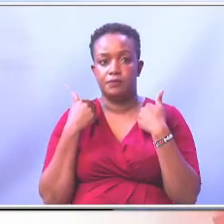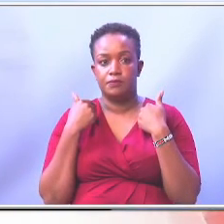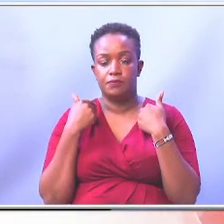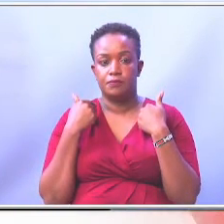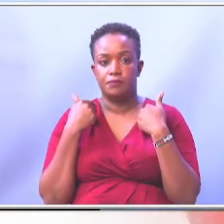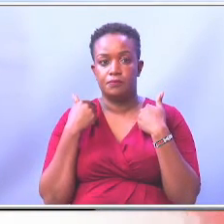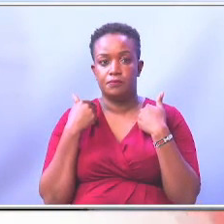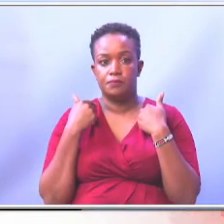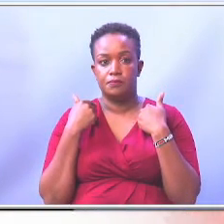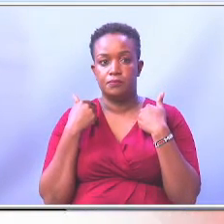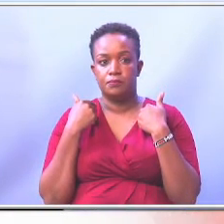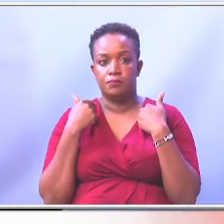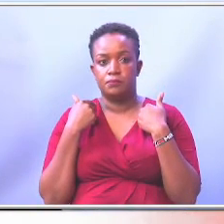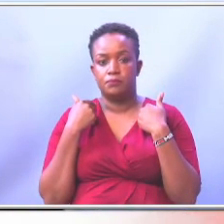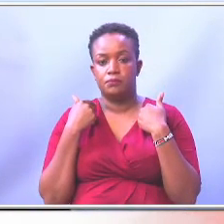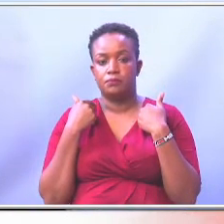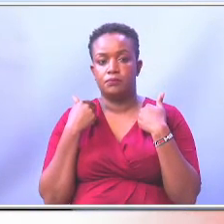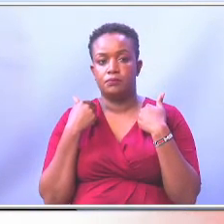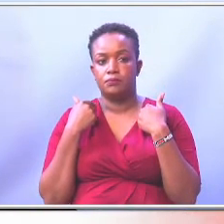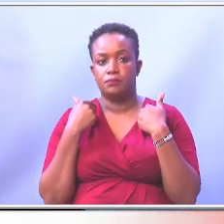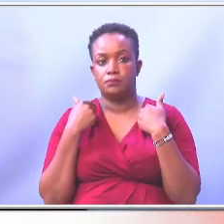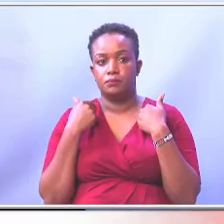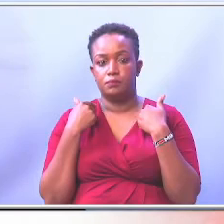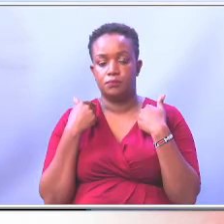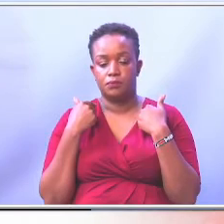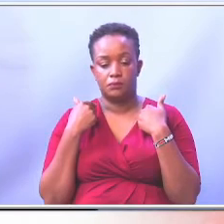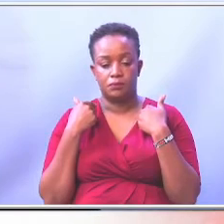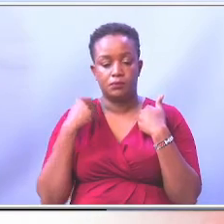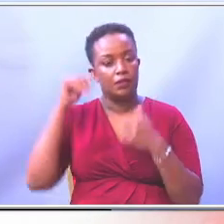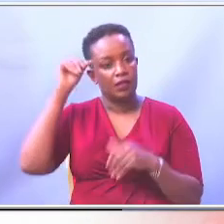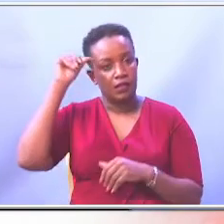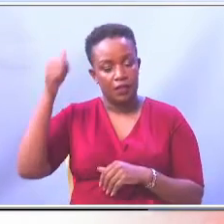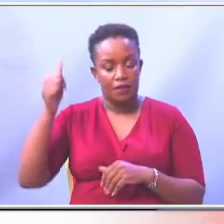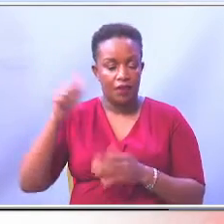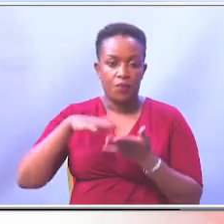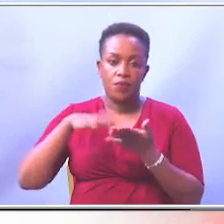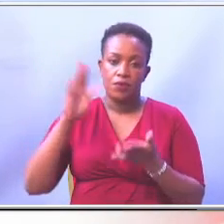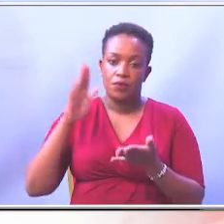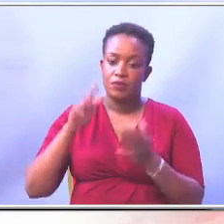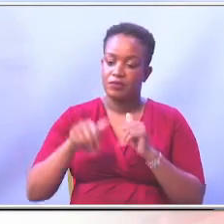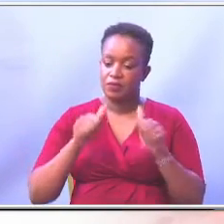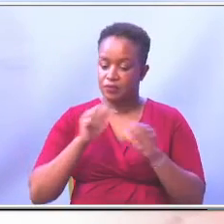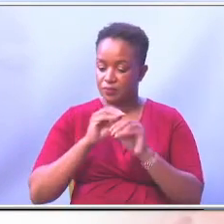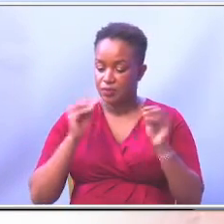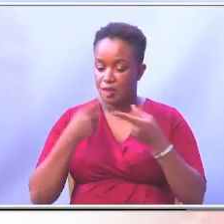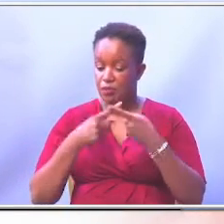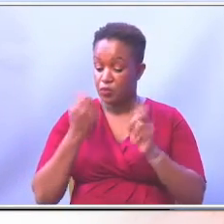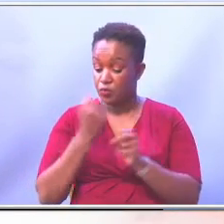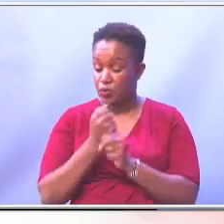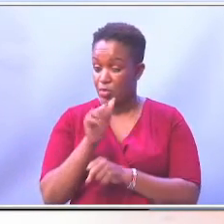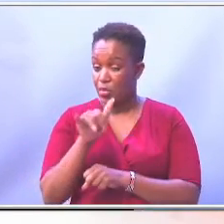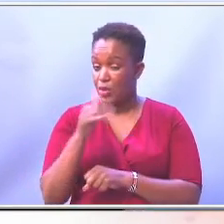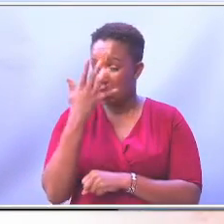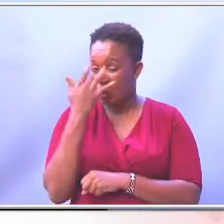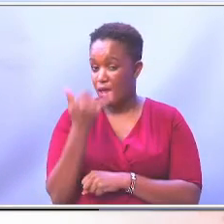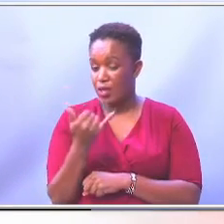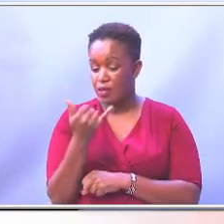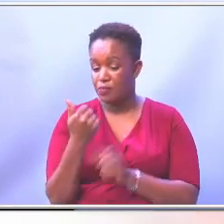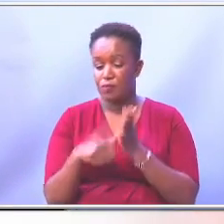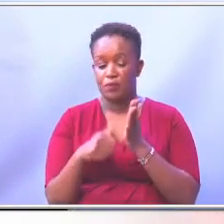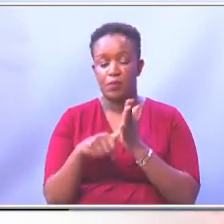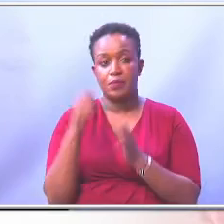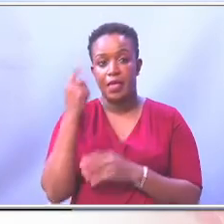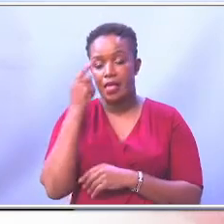ni werevu sana, which mimi ni werevu sana, sikatai, but watu tunafanya hivyo juu ya shida ya